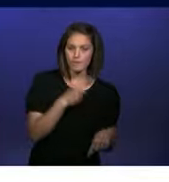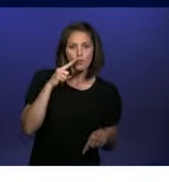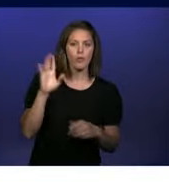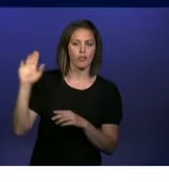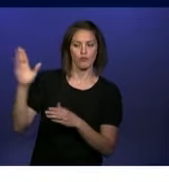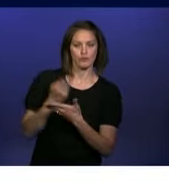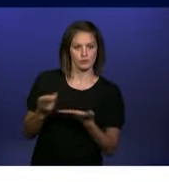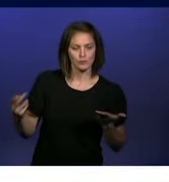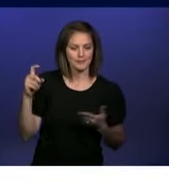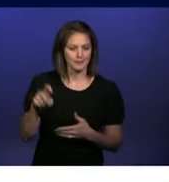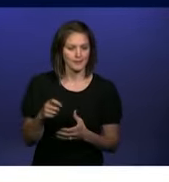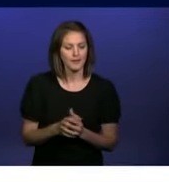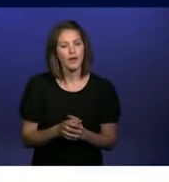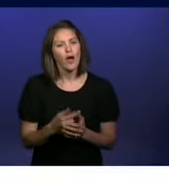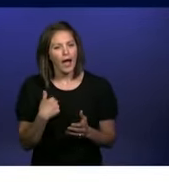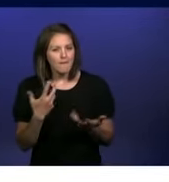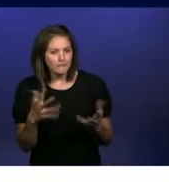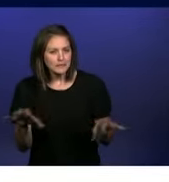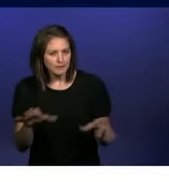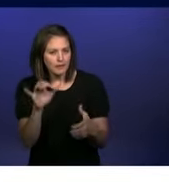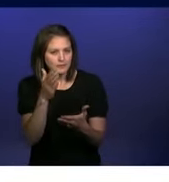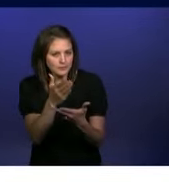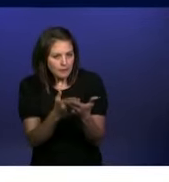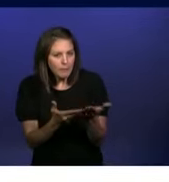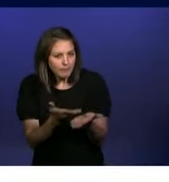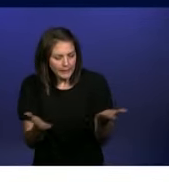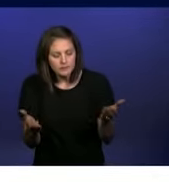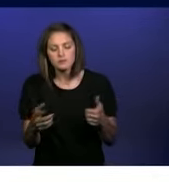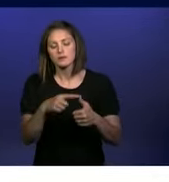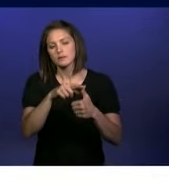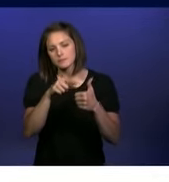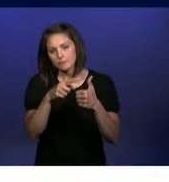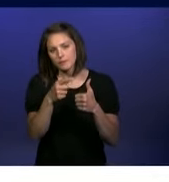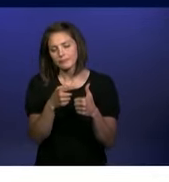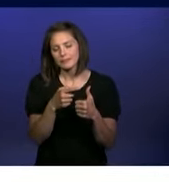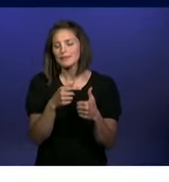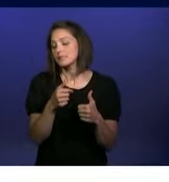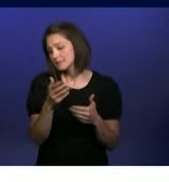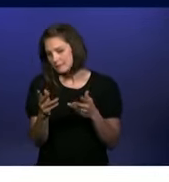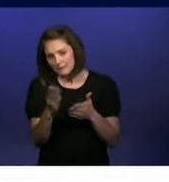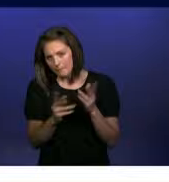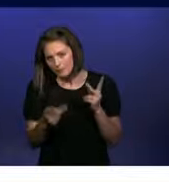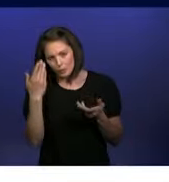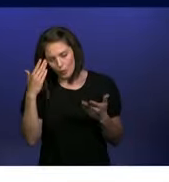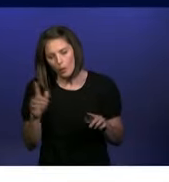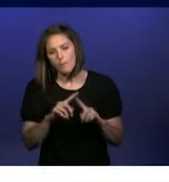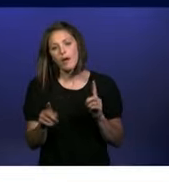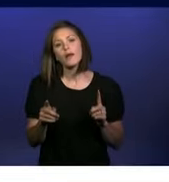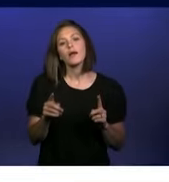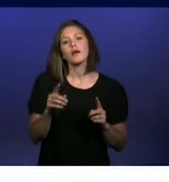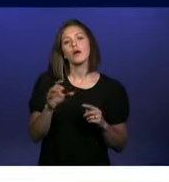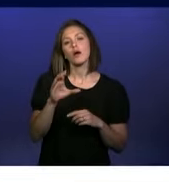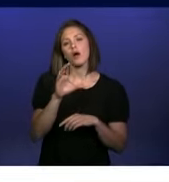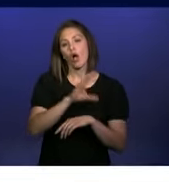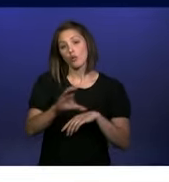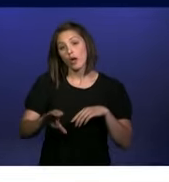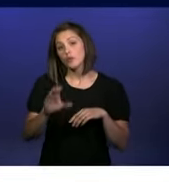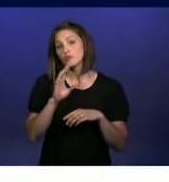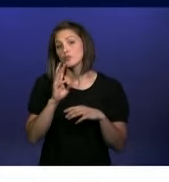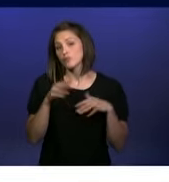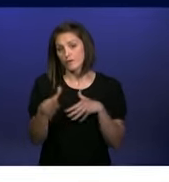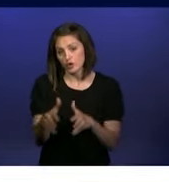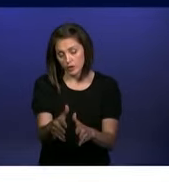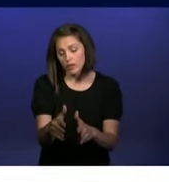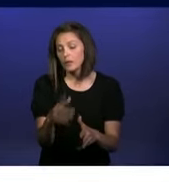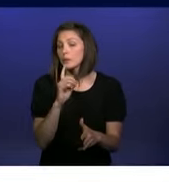from a federal perspective to help the state. One is, people don't realize this, but the salinity in the Colorado River is actually very high. And I've